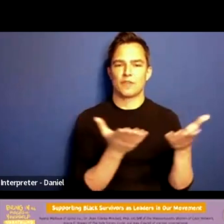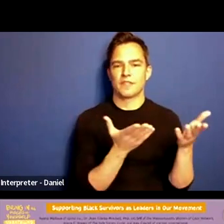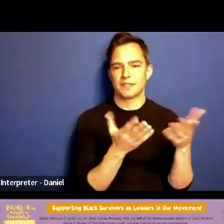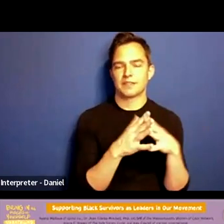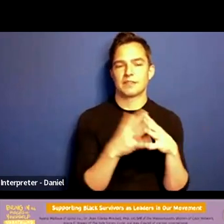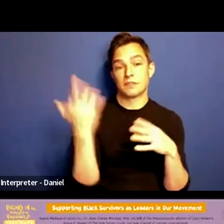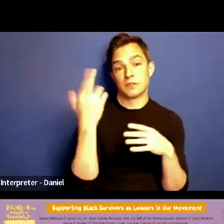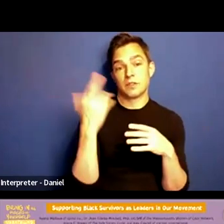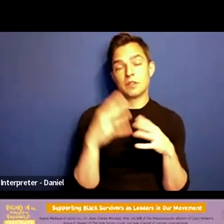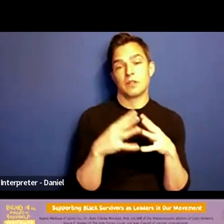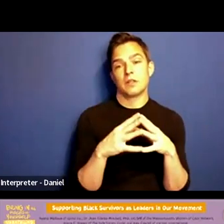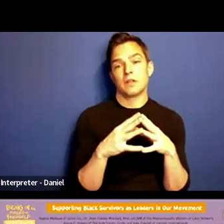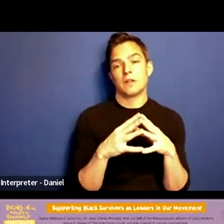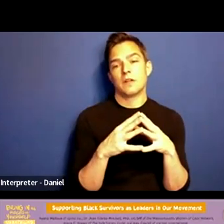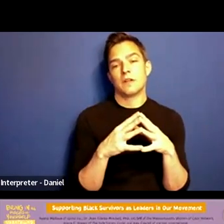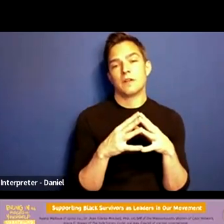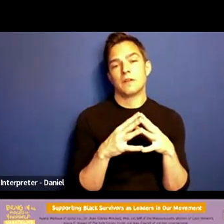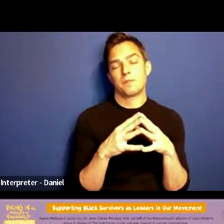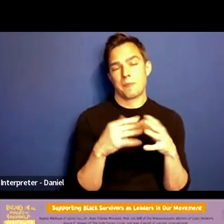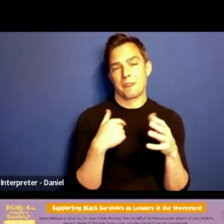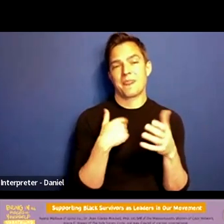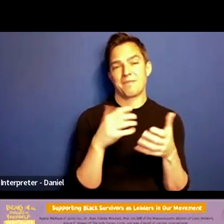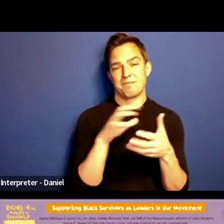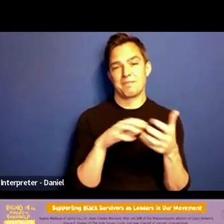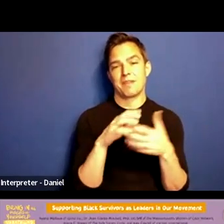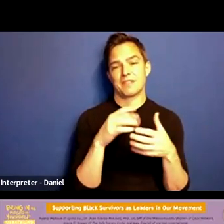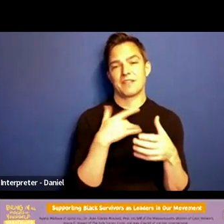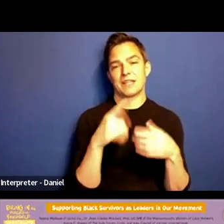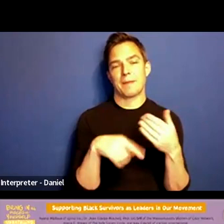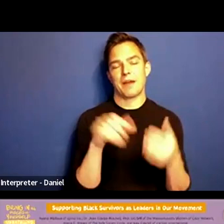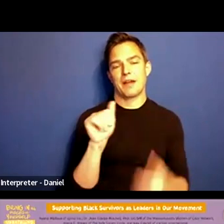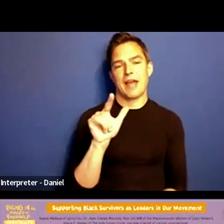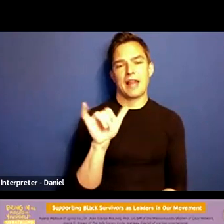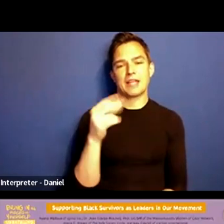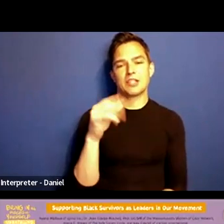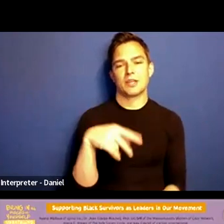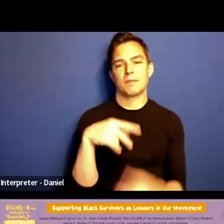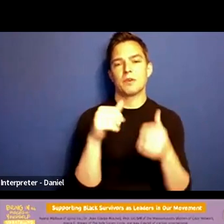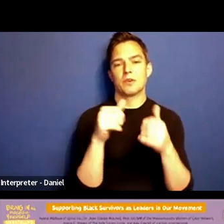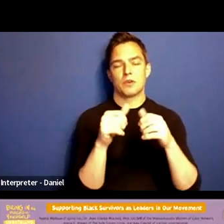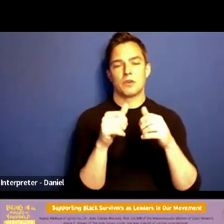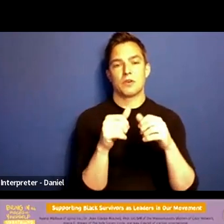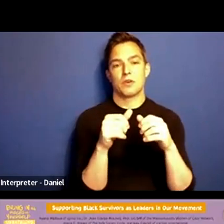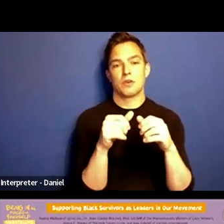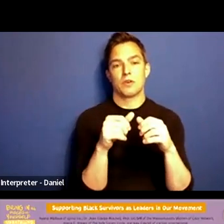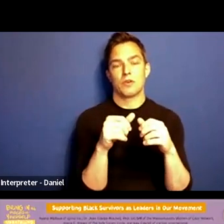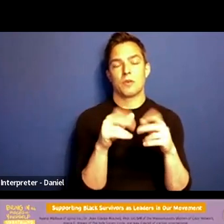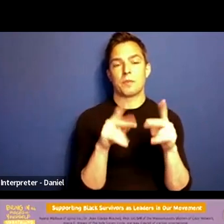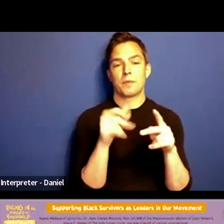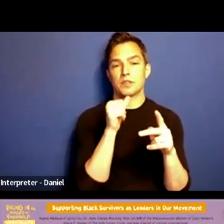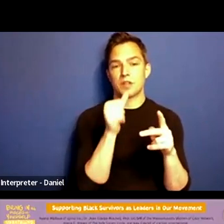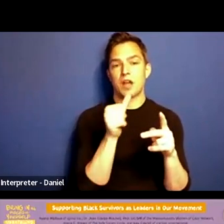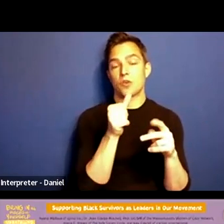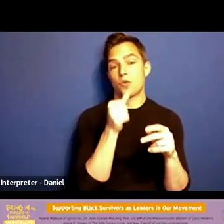because I have mixed feelings about allyship with people non-women of color